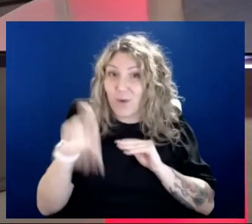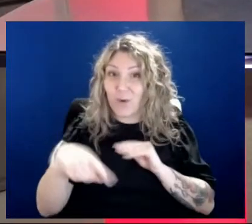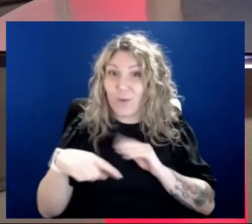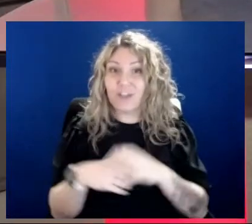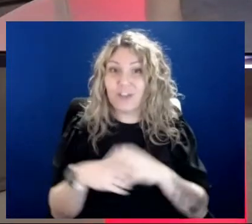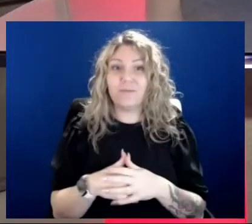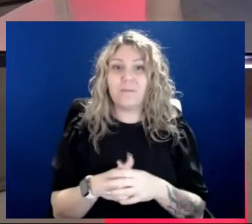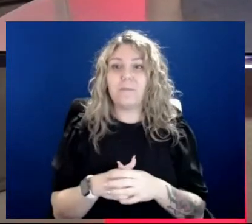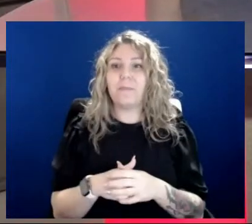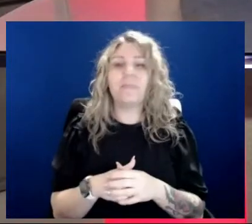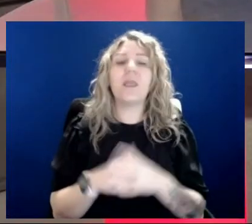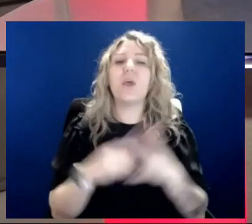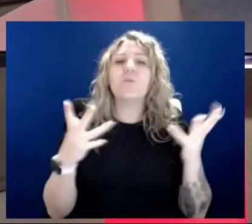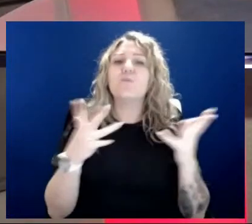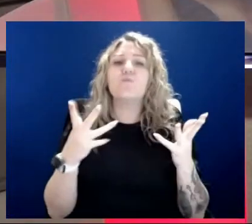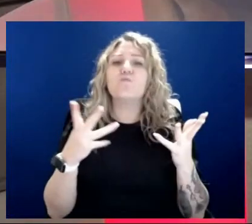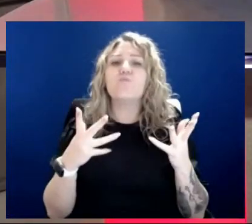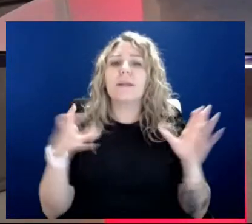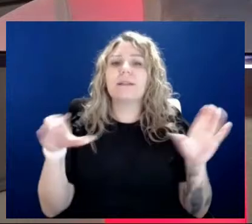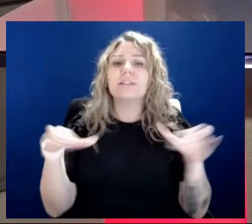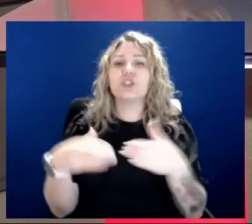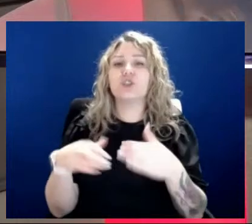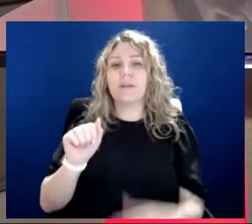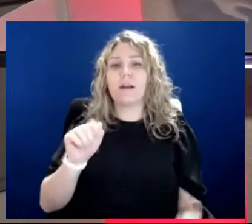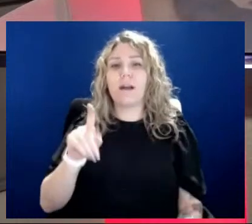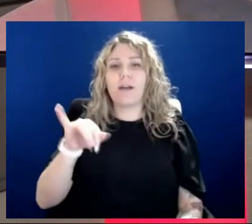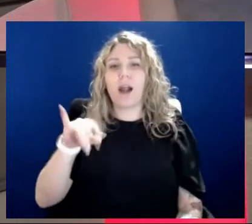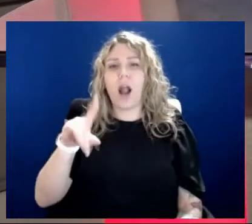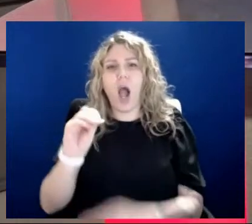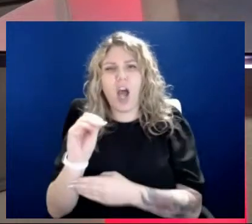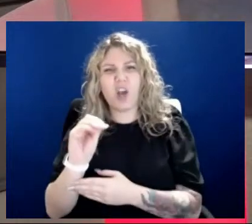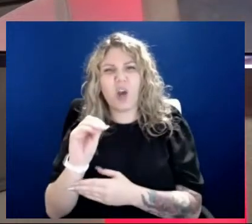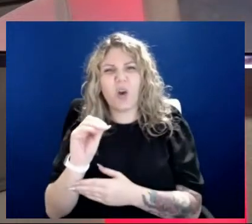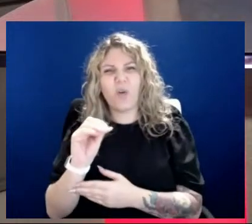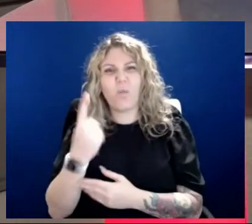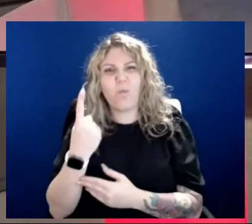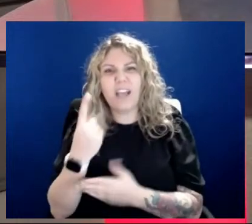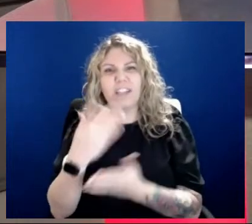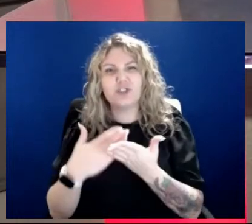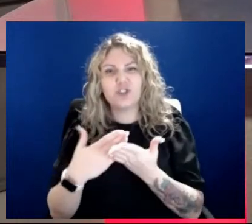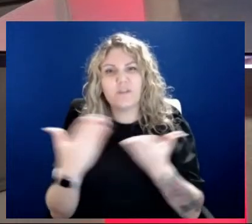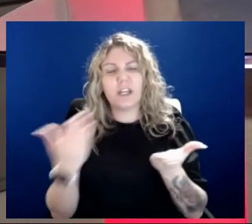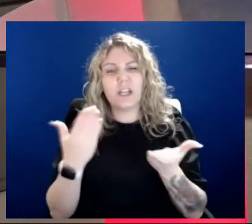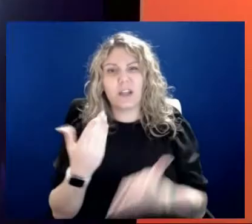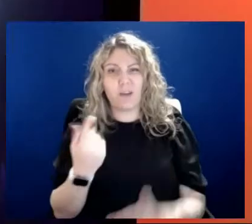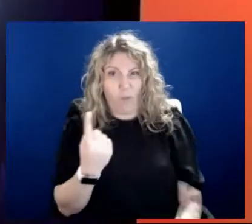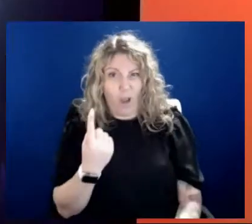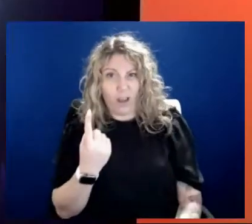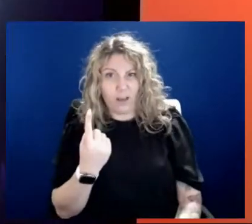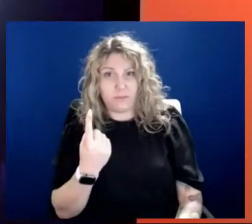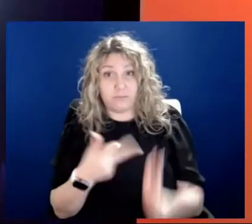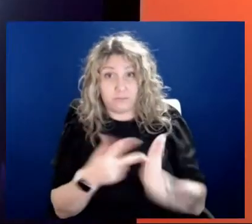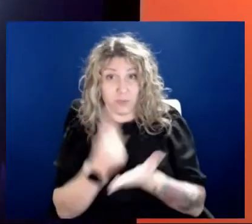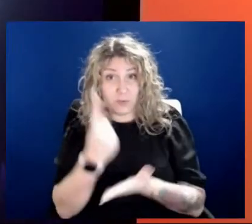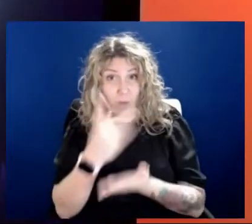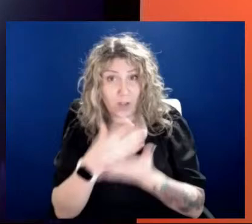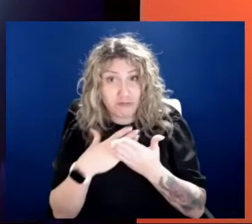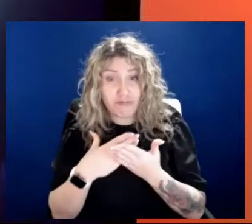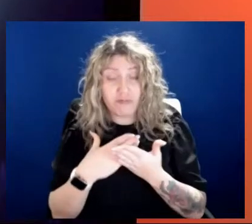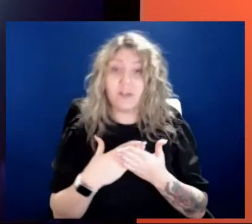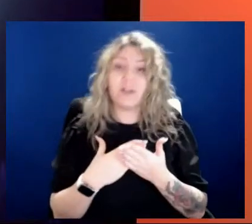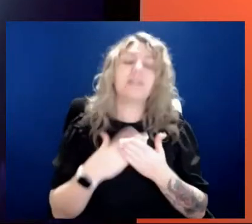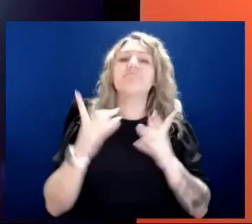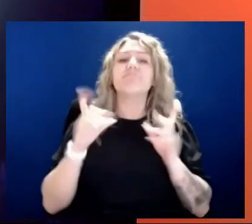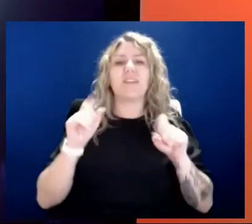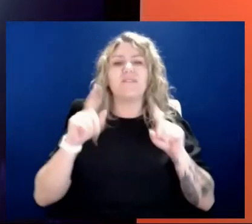is a serving of avocado? Because I would just assume that 1 avocado is 1 serving. Yeah, and that can kind of vary, but I would say in